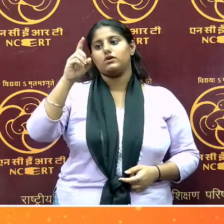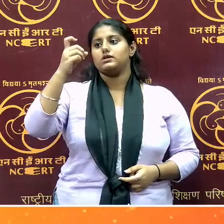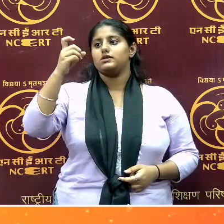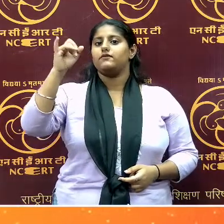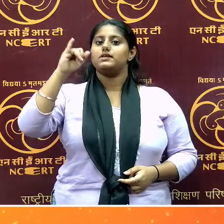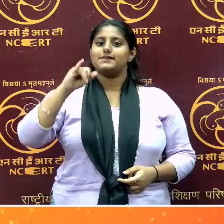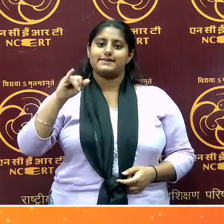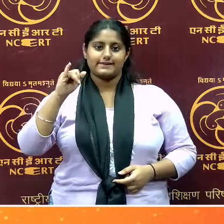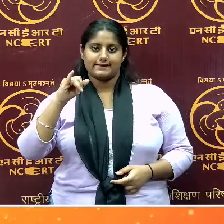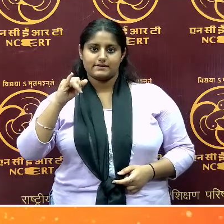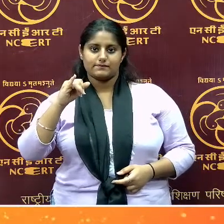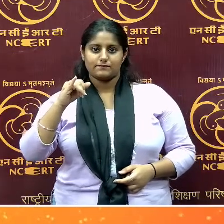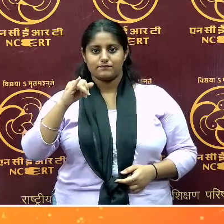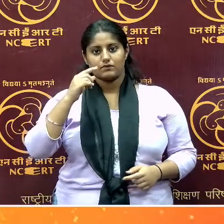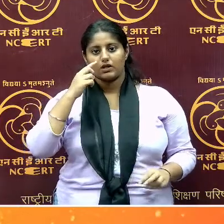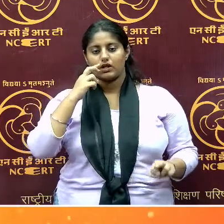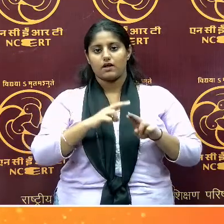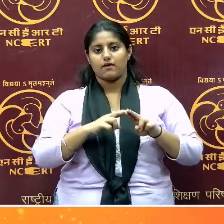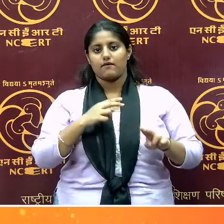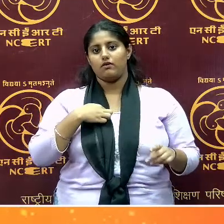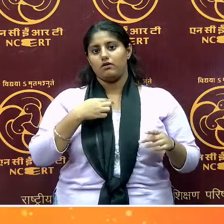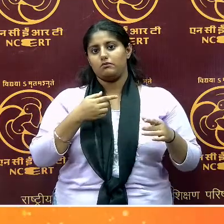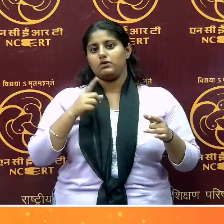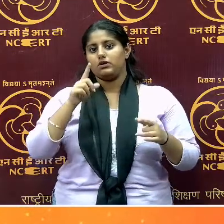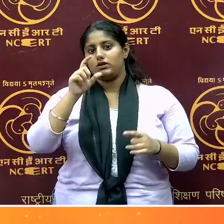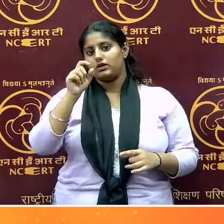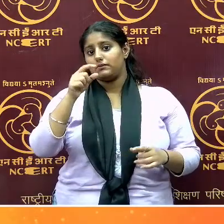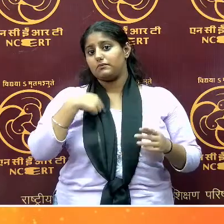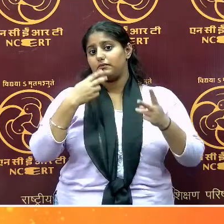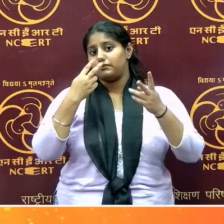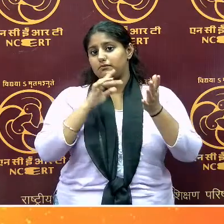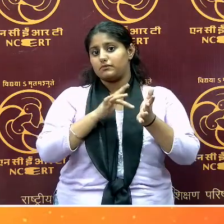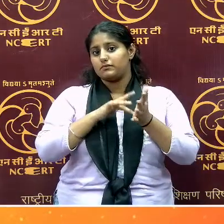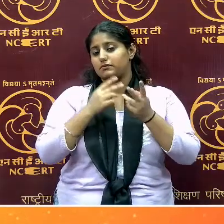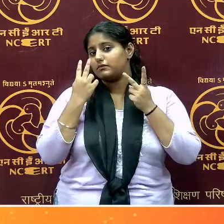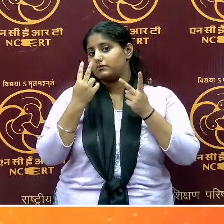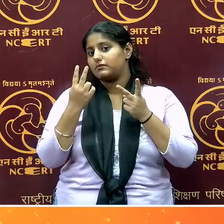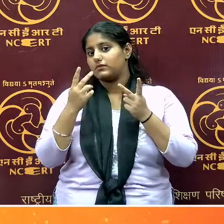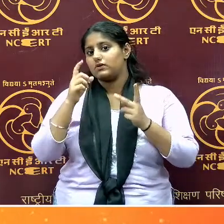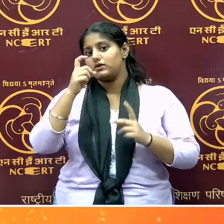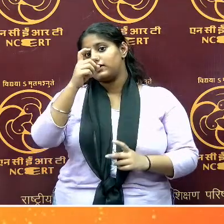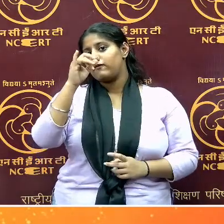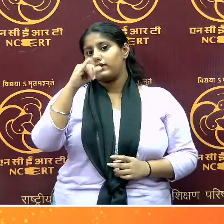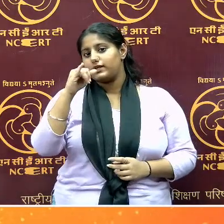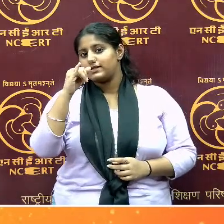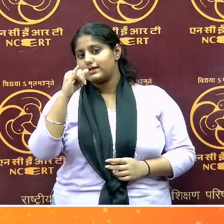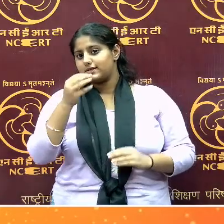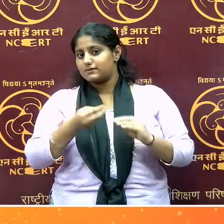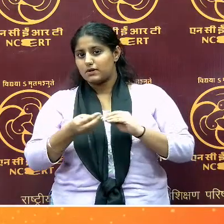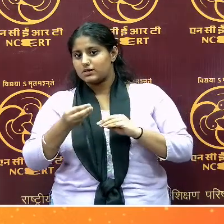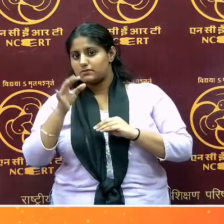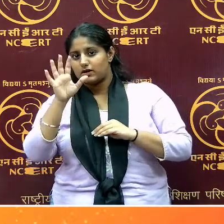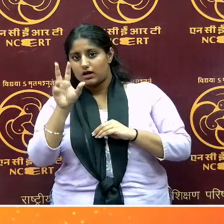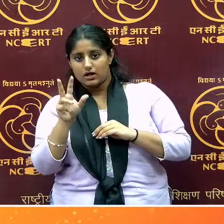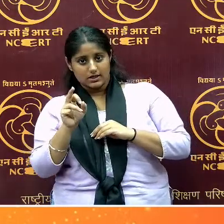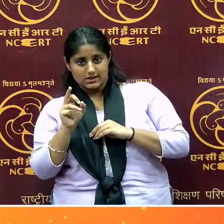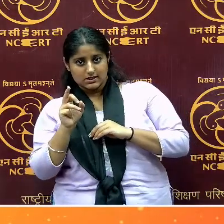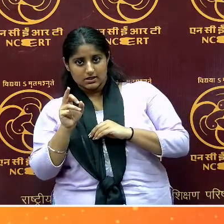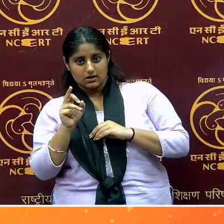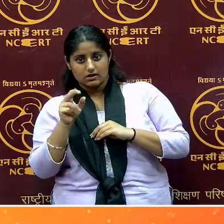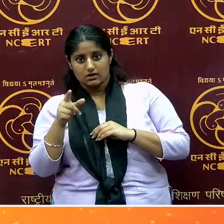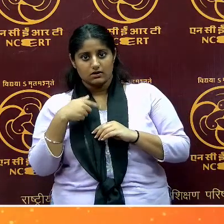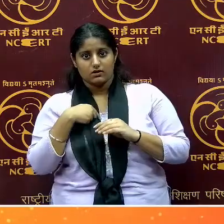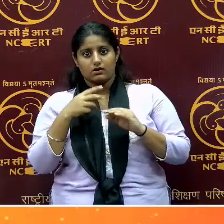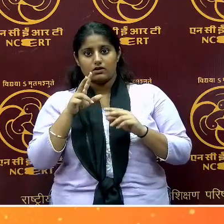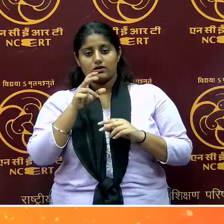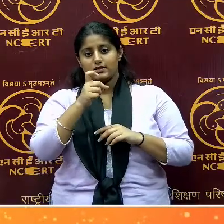3176. When I round it off to nearest tens, children, because 76 is near to 80, okay, because it is greater